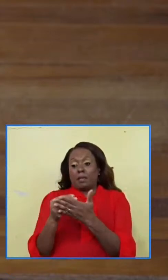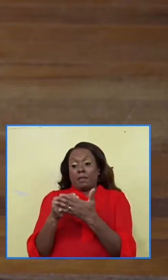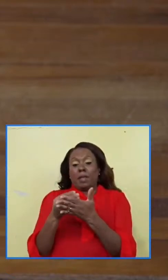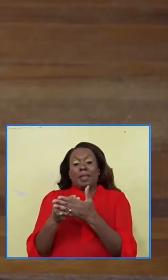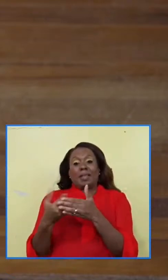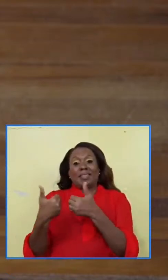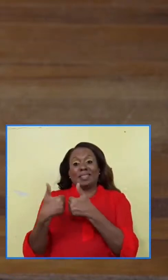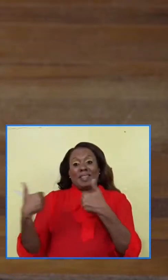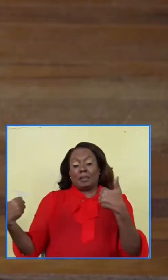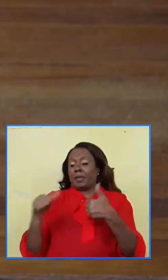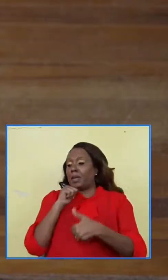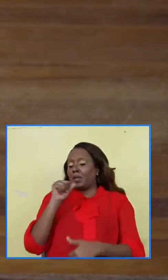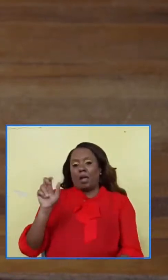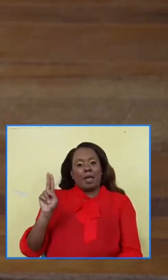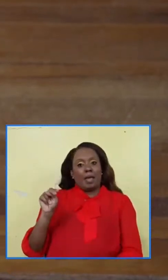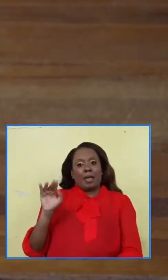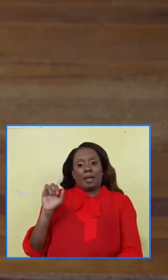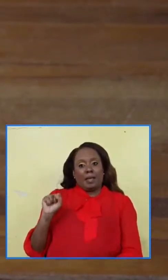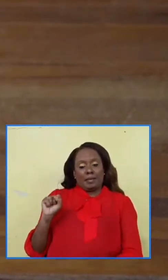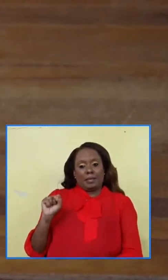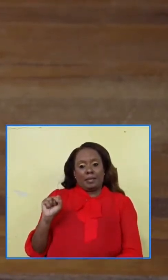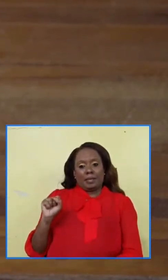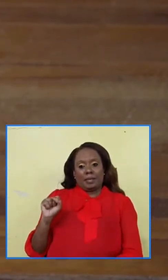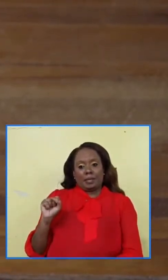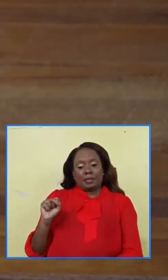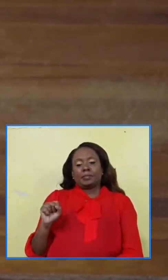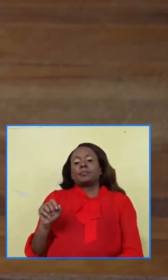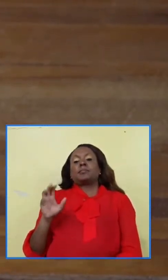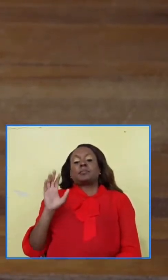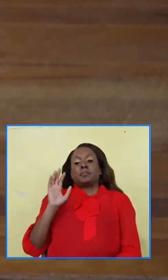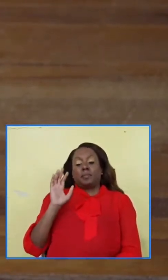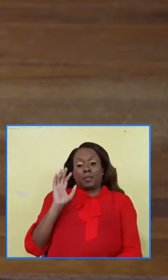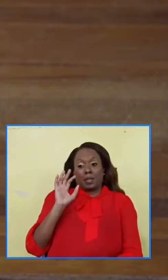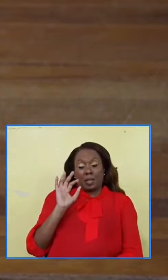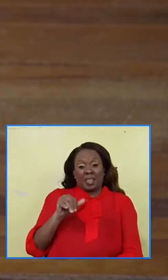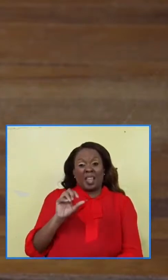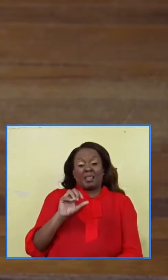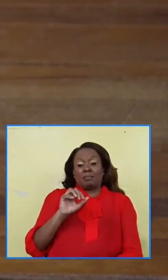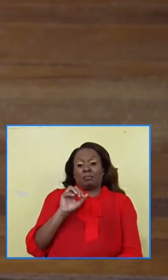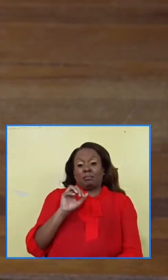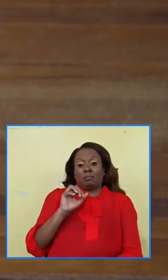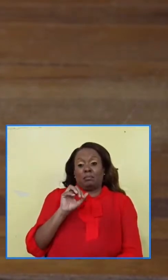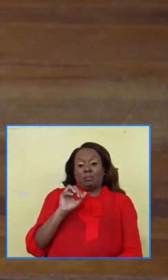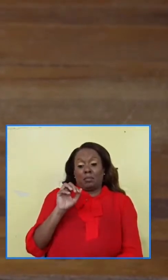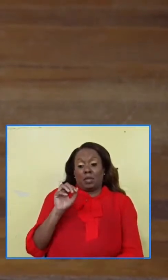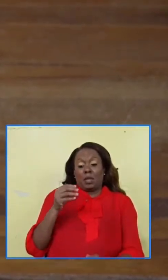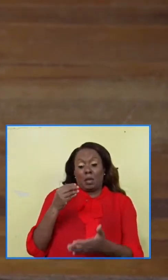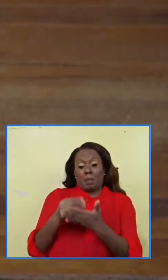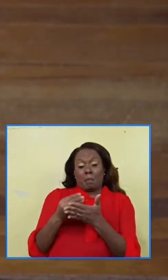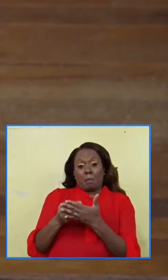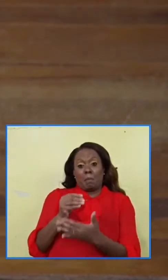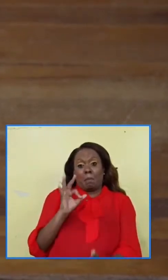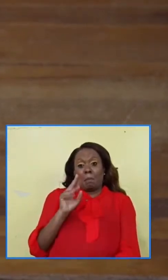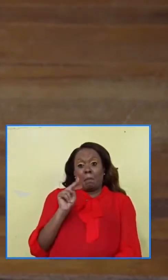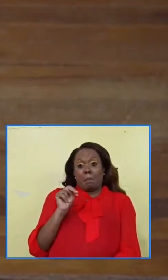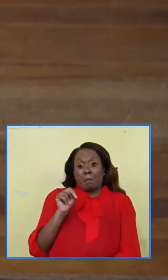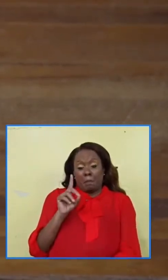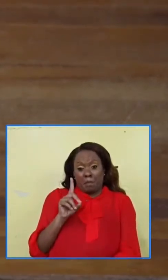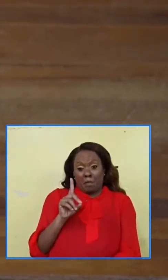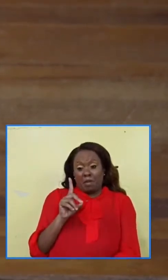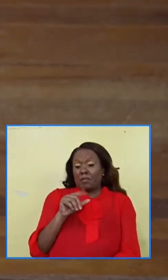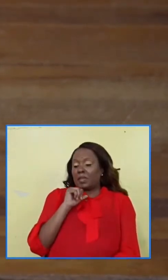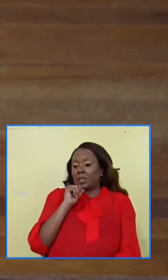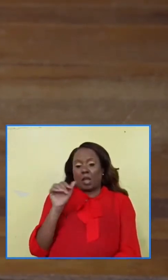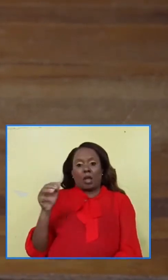Insurance Fund, and that is designed to pay as you go. You build it up, and if there's any crisis, you draw it down and